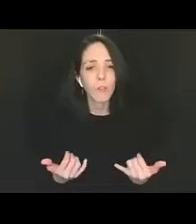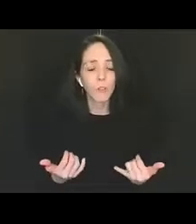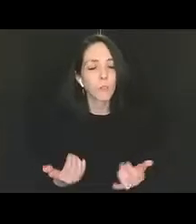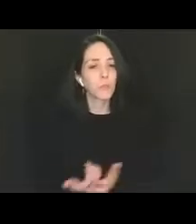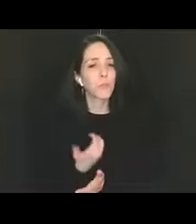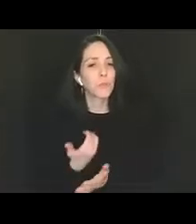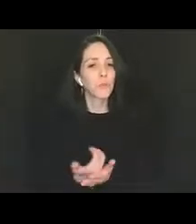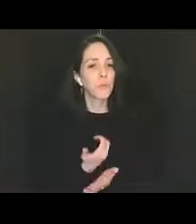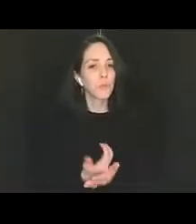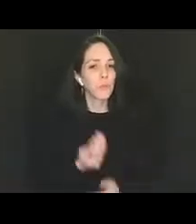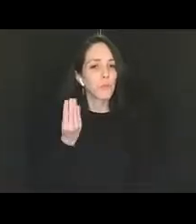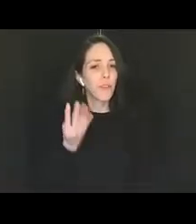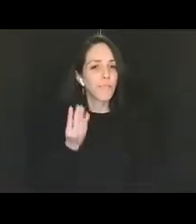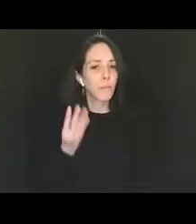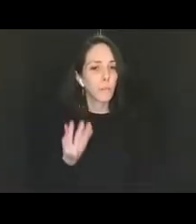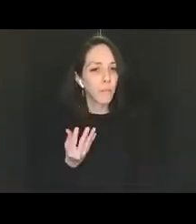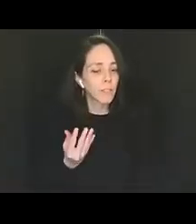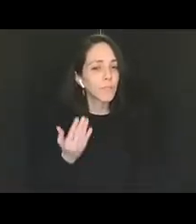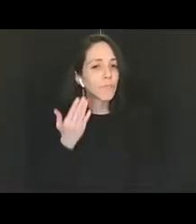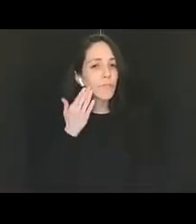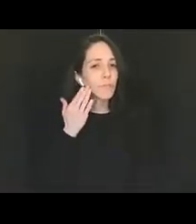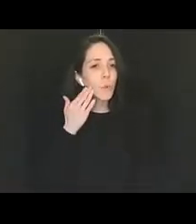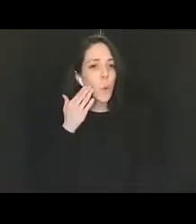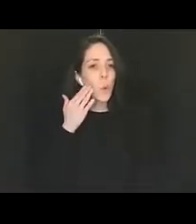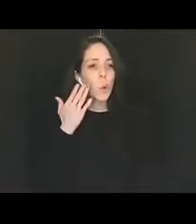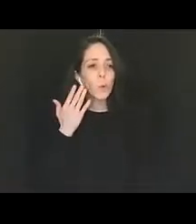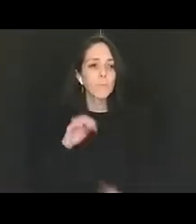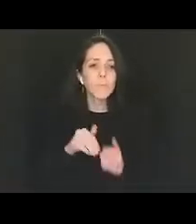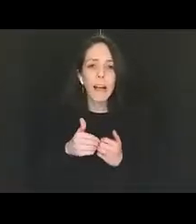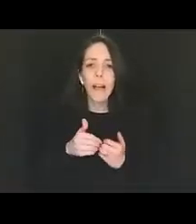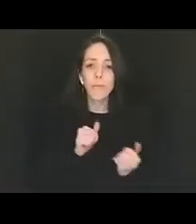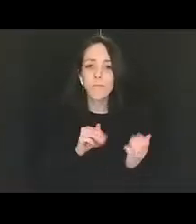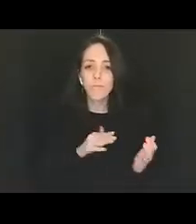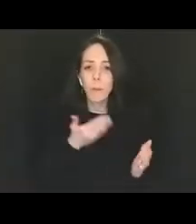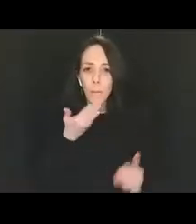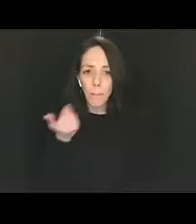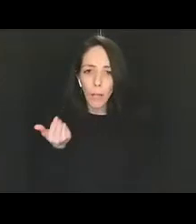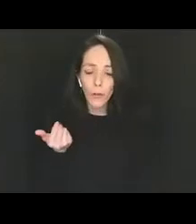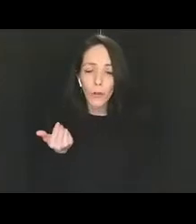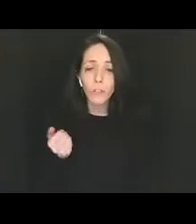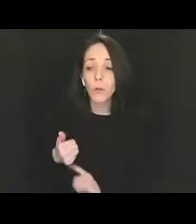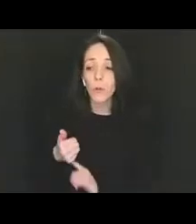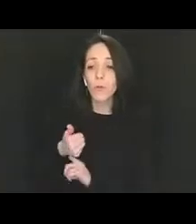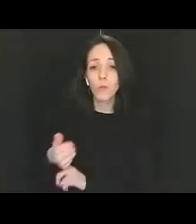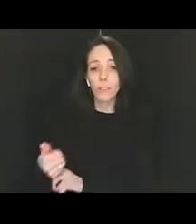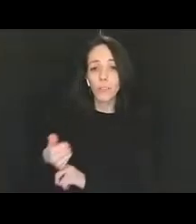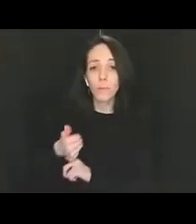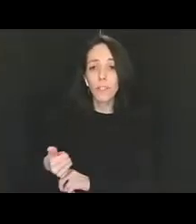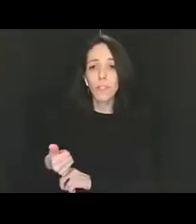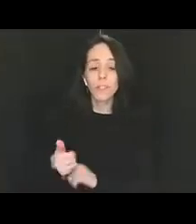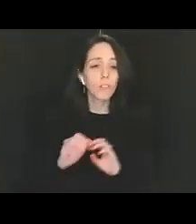this next budget cycle, and you know, transportation and homelessness and